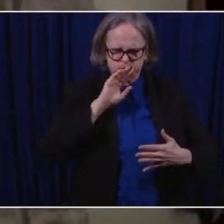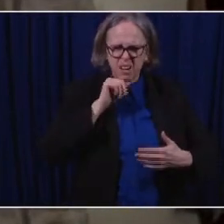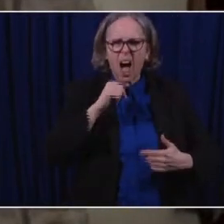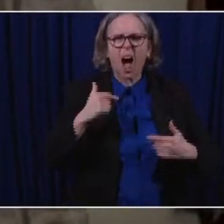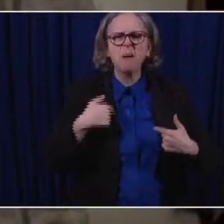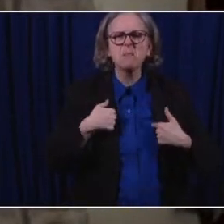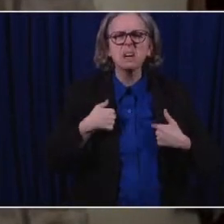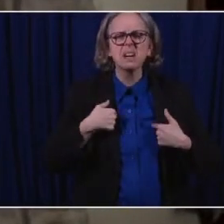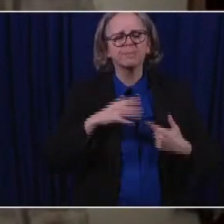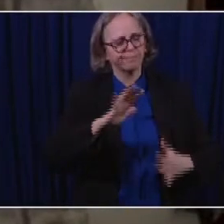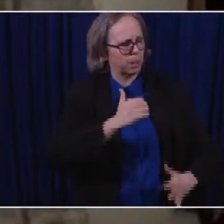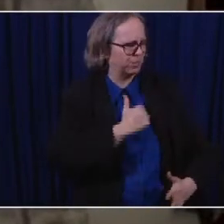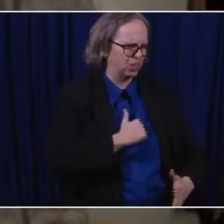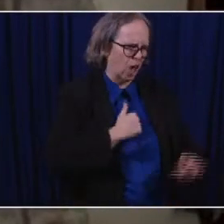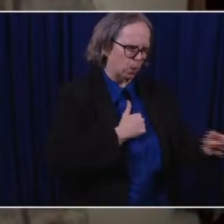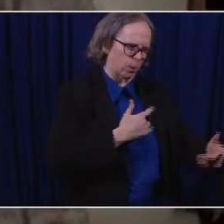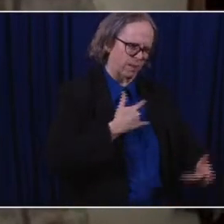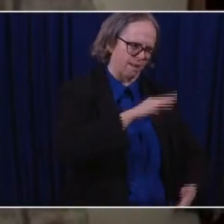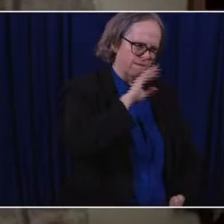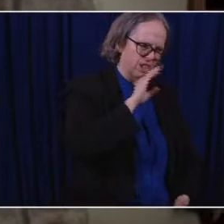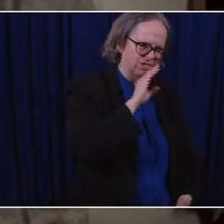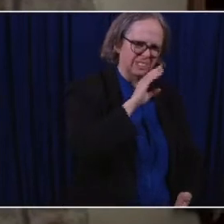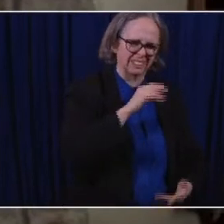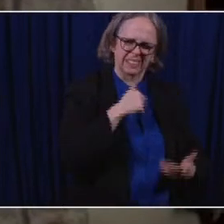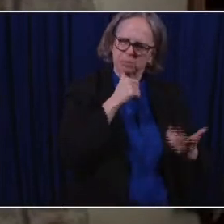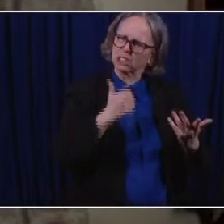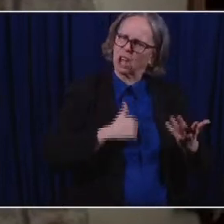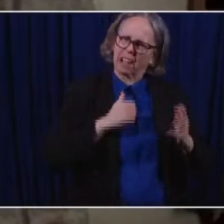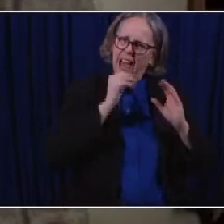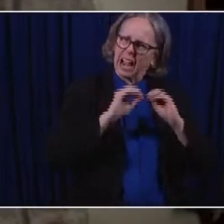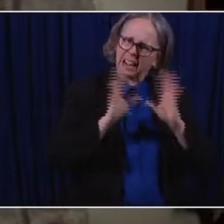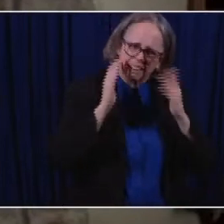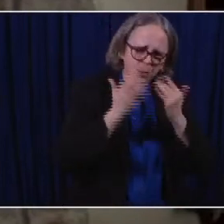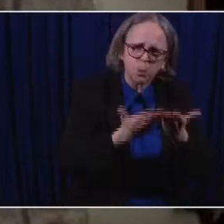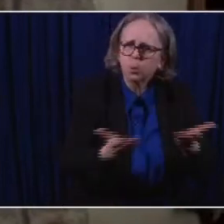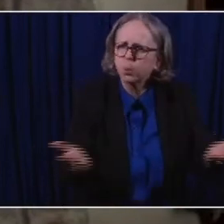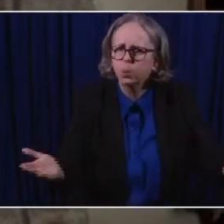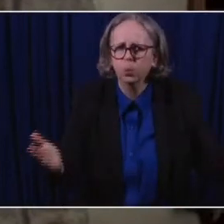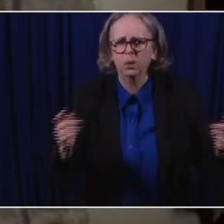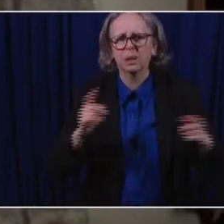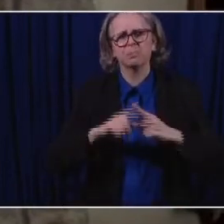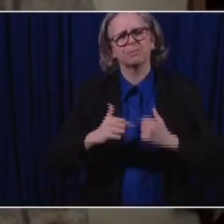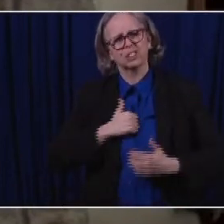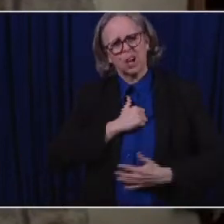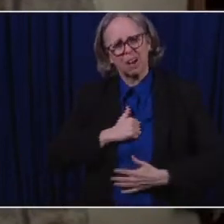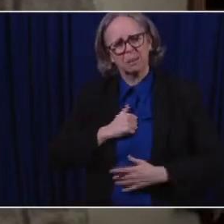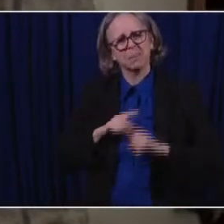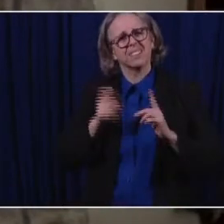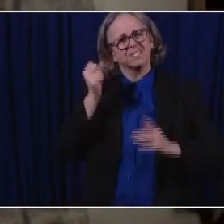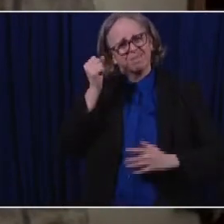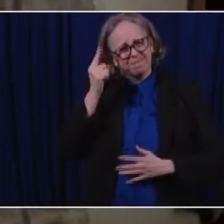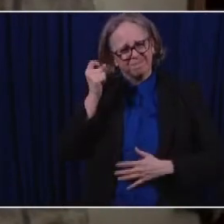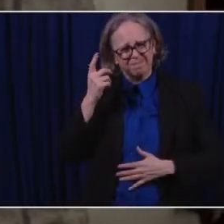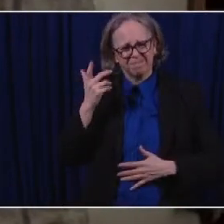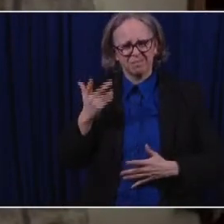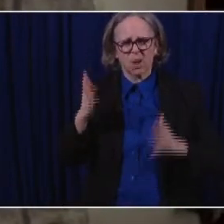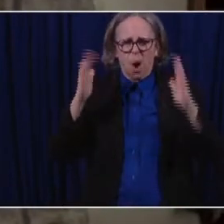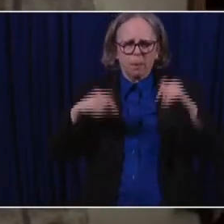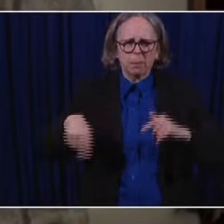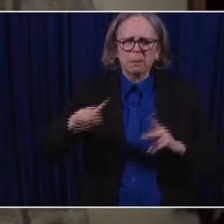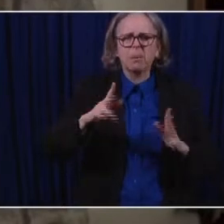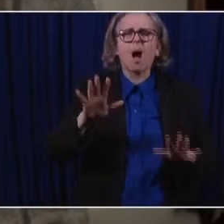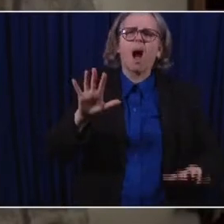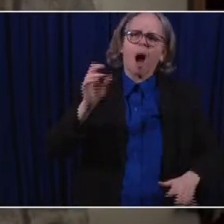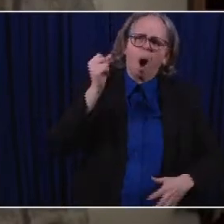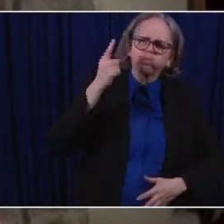that as clear as we should have, and I apologize to the board members, but I think they'll understand. They care about getting kids in school, and they also